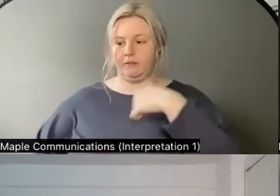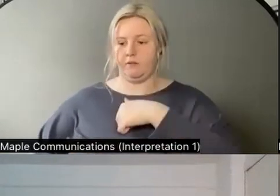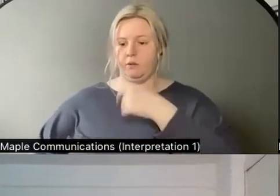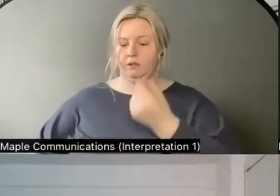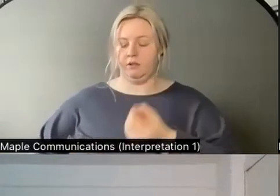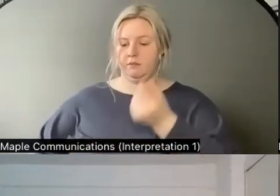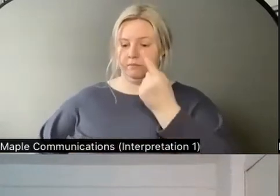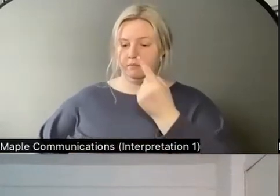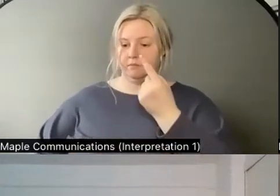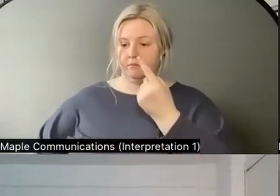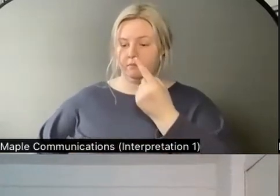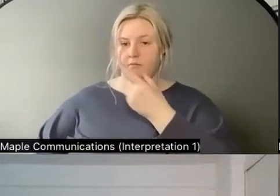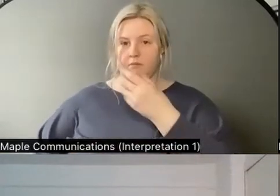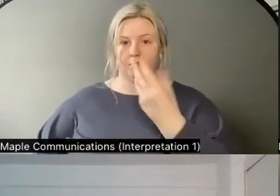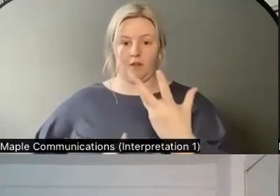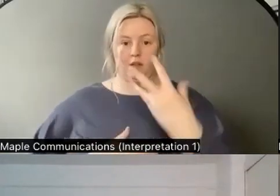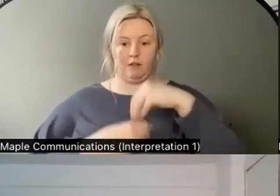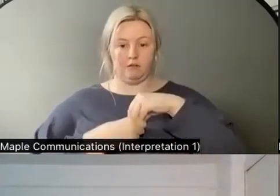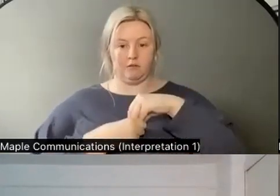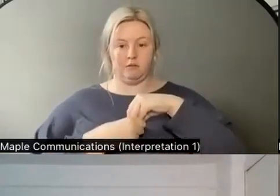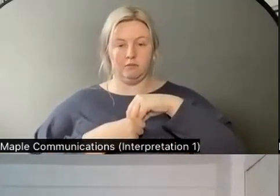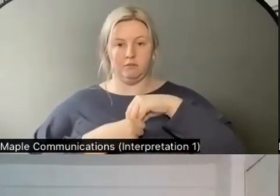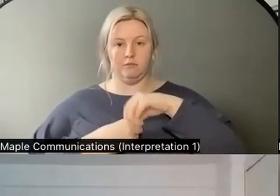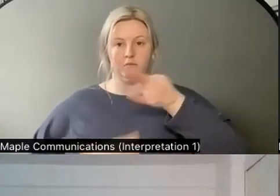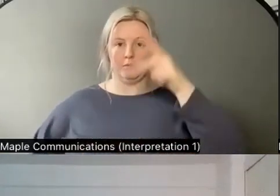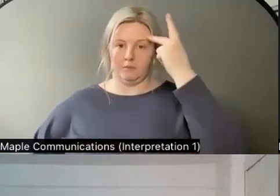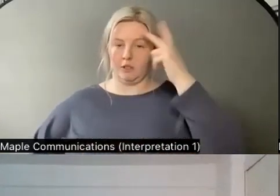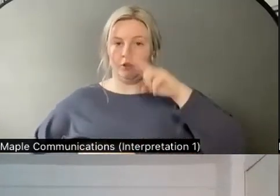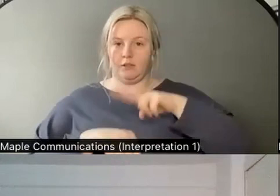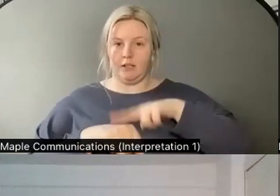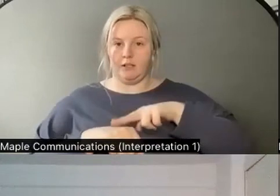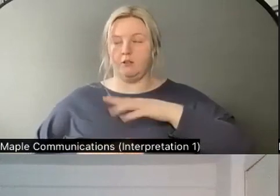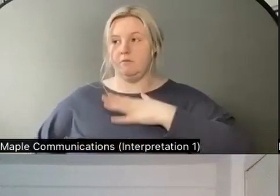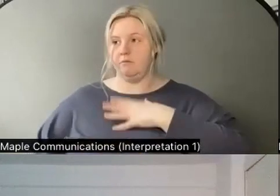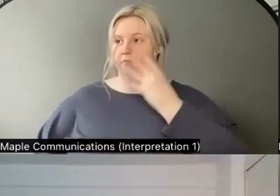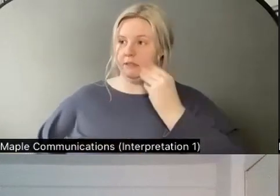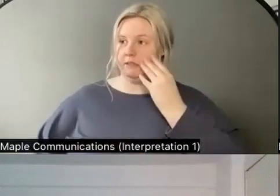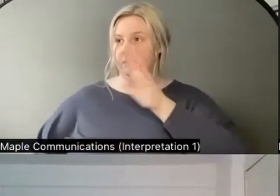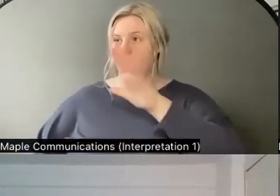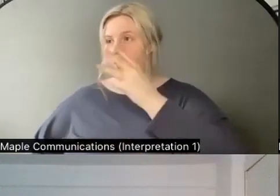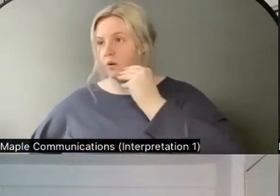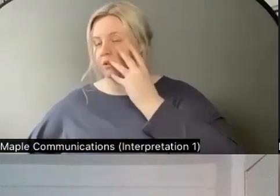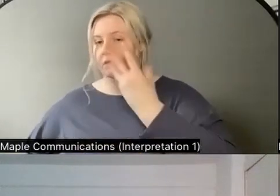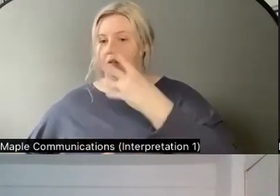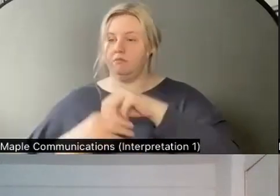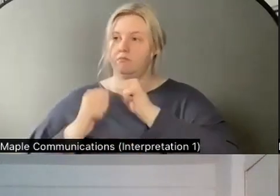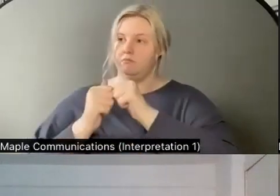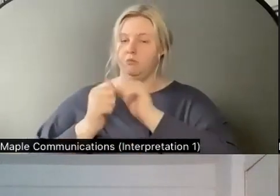understand and embody the political nature of our experiences. Thank you for that,